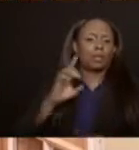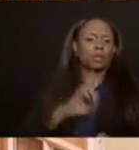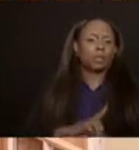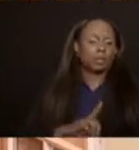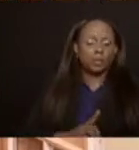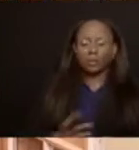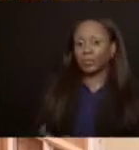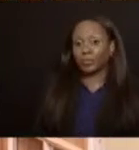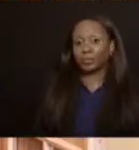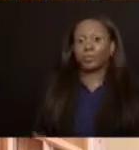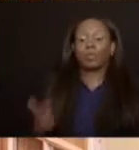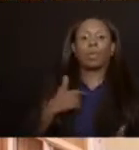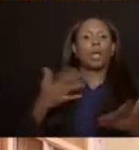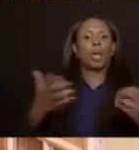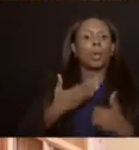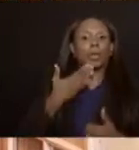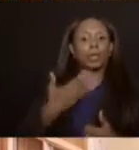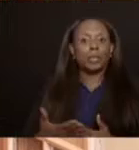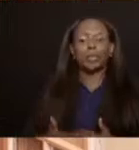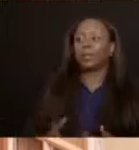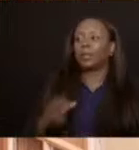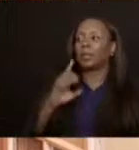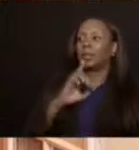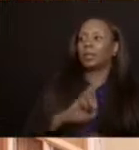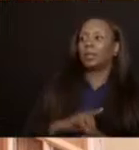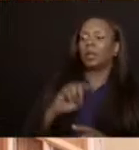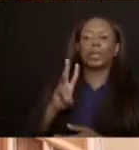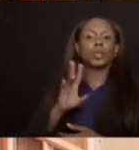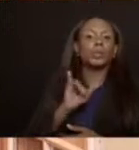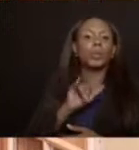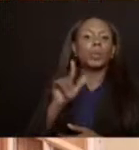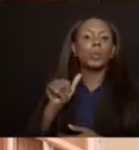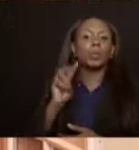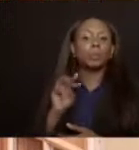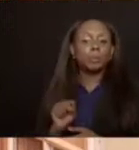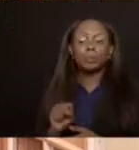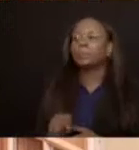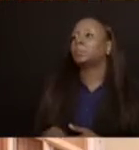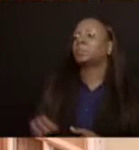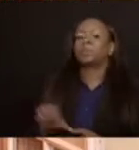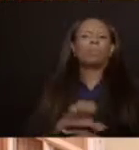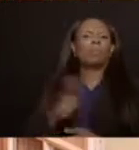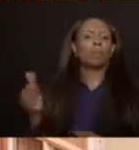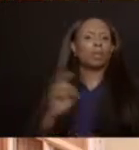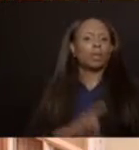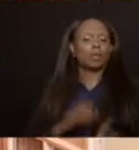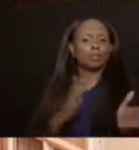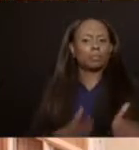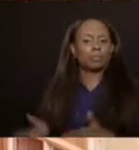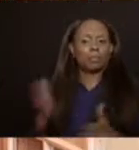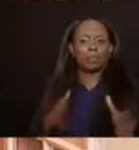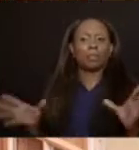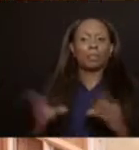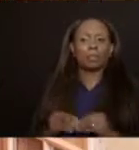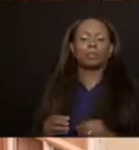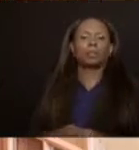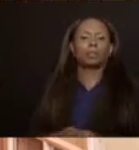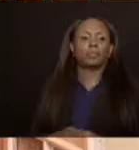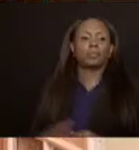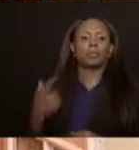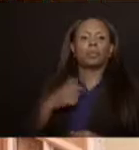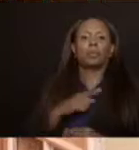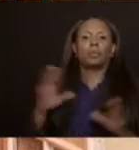Medical Practitioners and Dr. Williams and her executive for arranging that meeting. And we met for almost 4 hours that